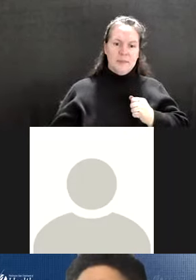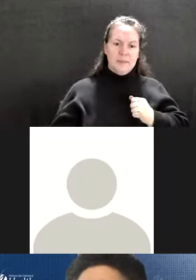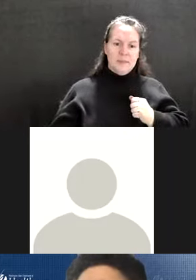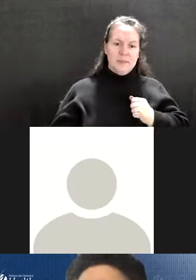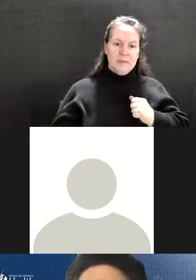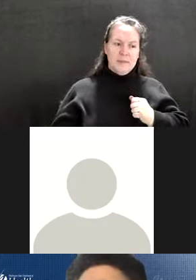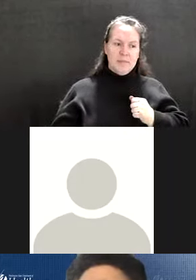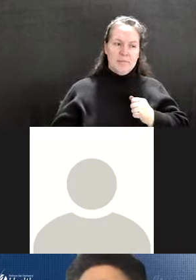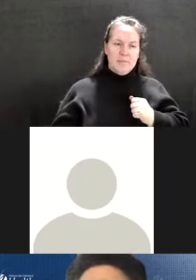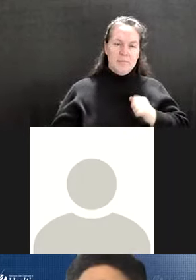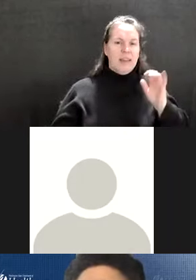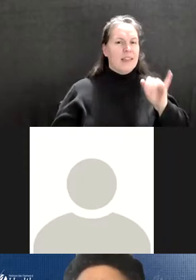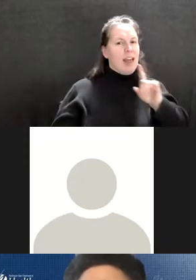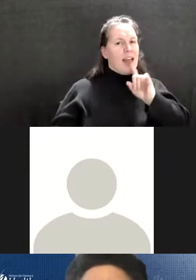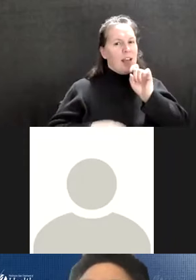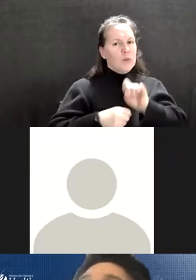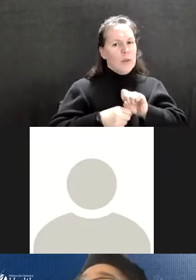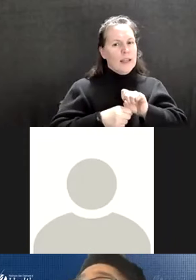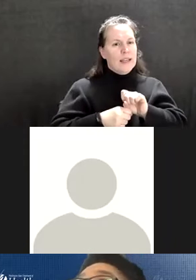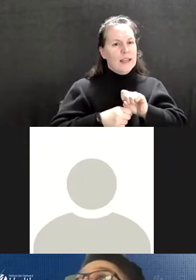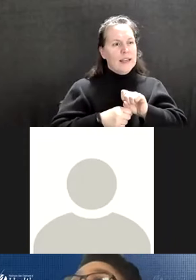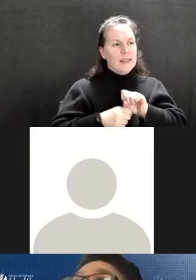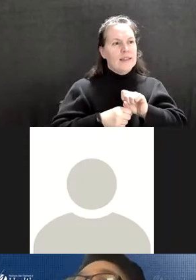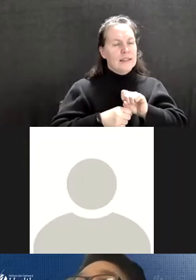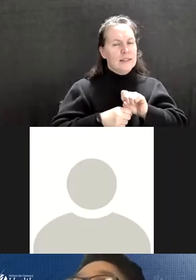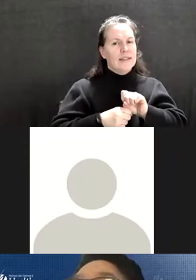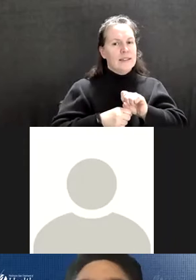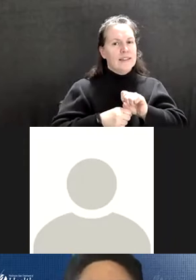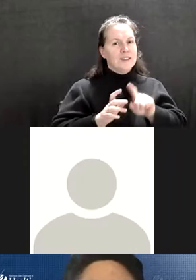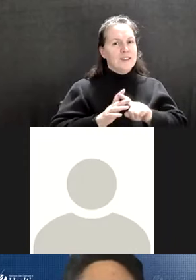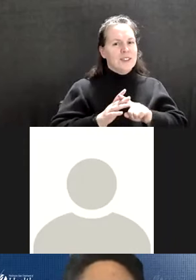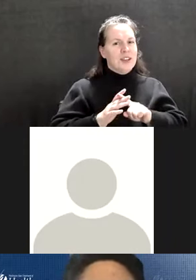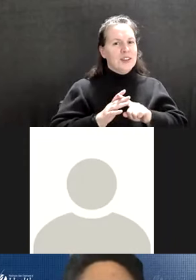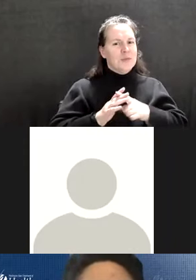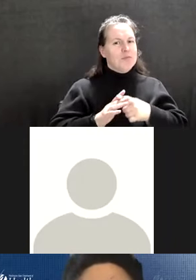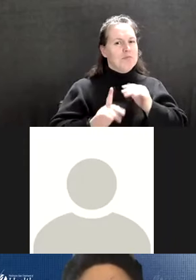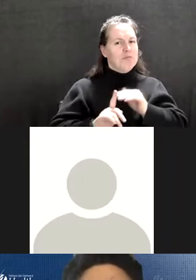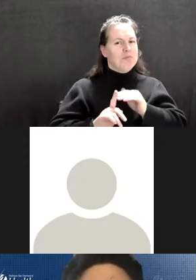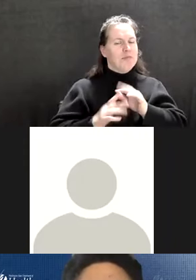And so that actually gets to my next question, right? Which is C,